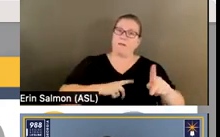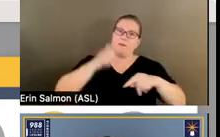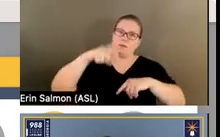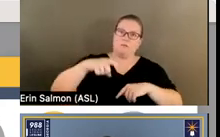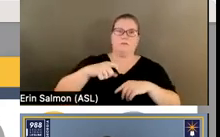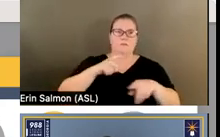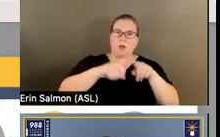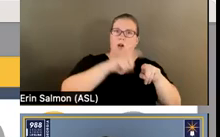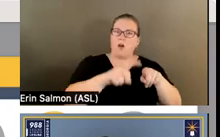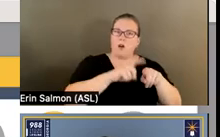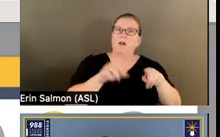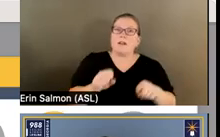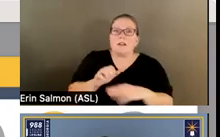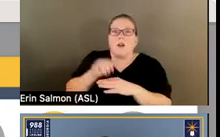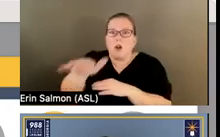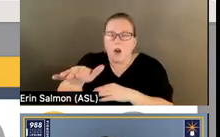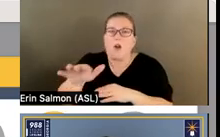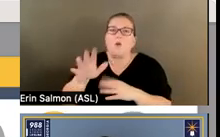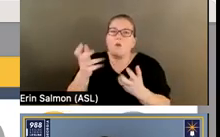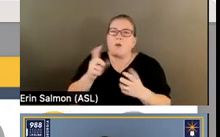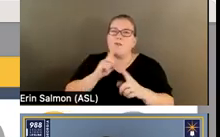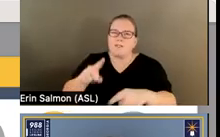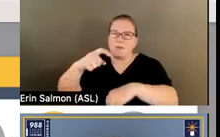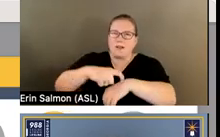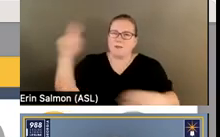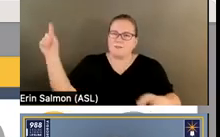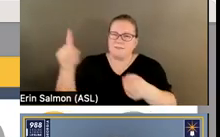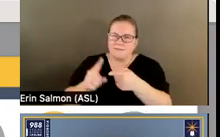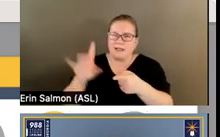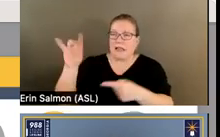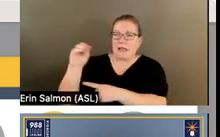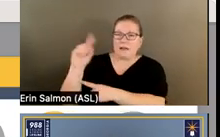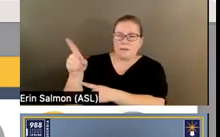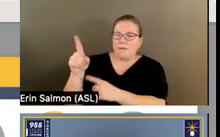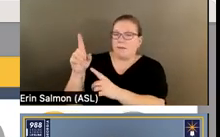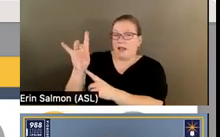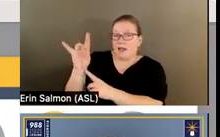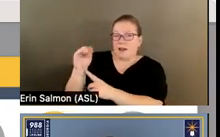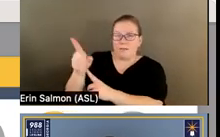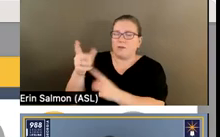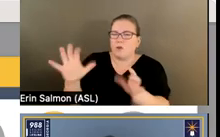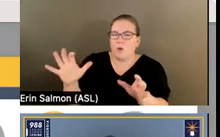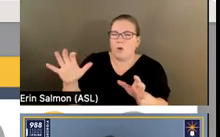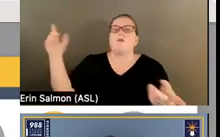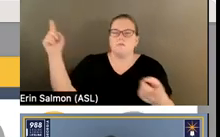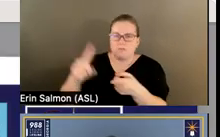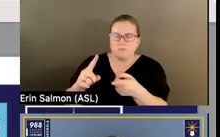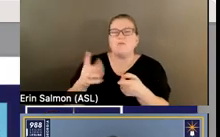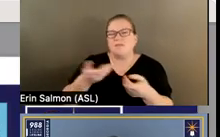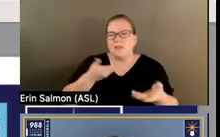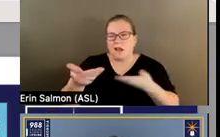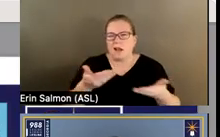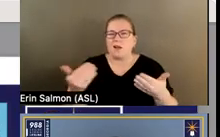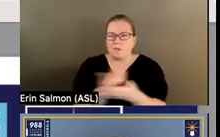to speed and bring down the response time for the current demand that we're seeing. Next slide, please.